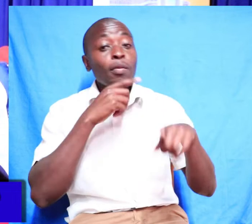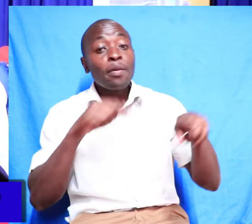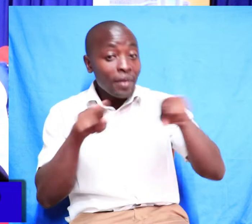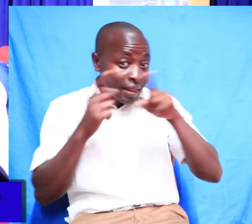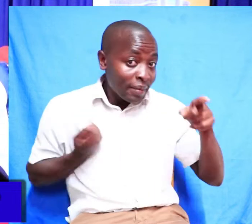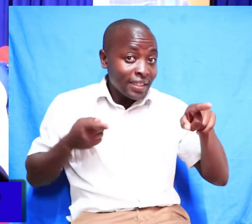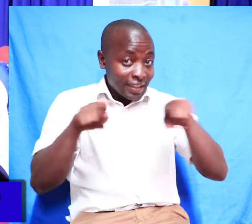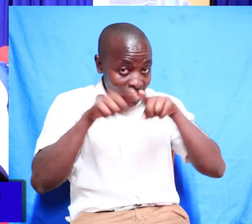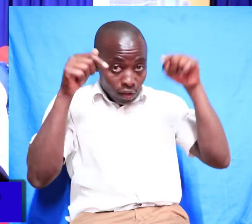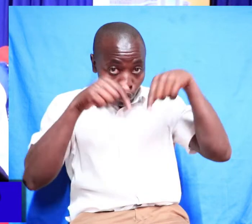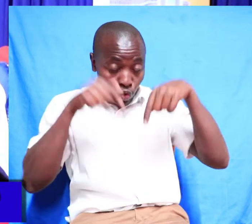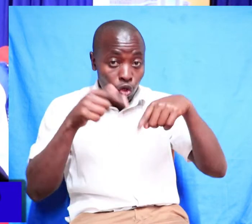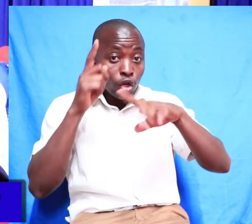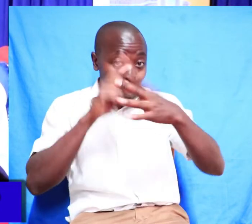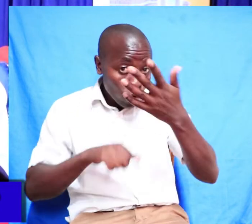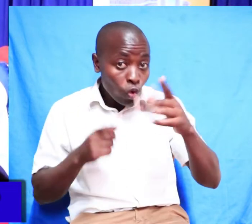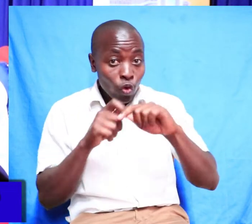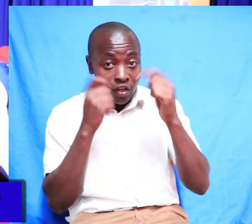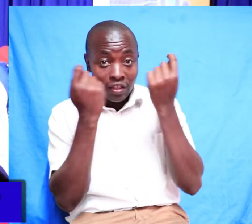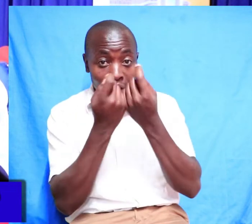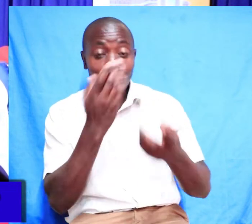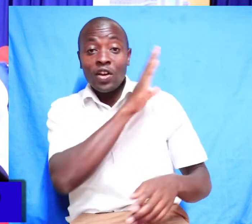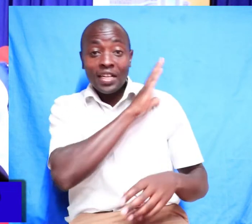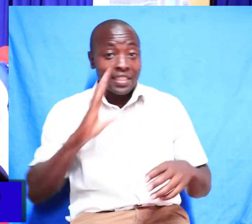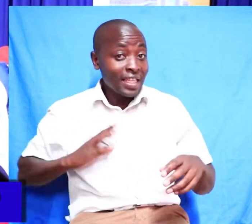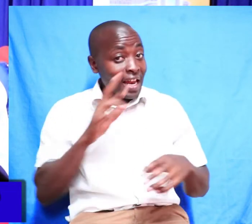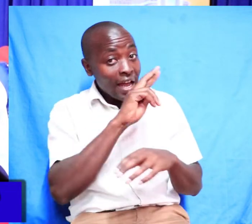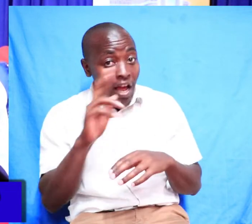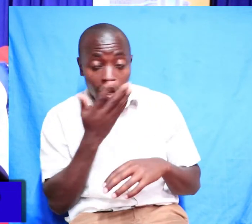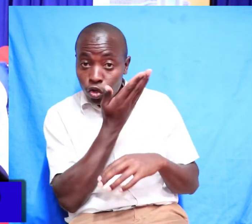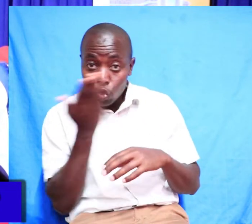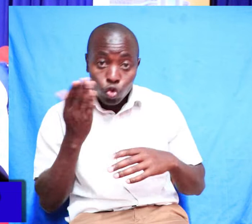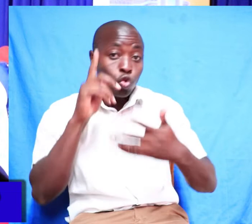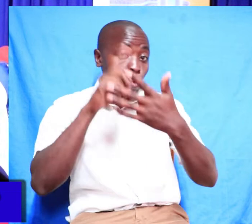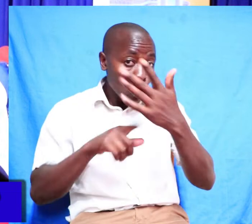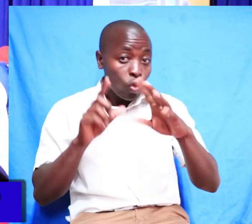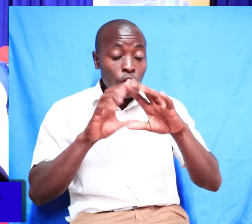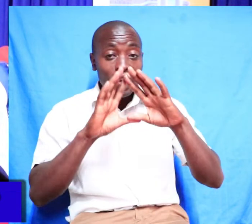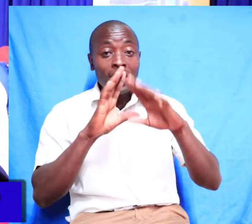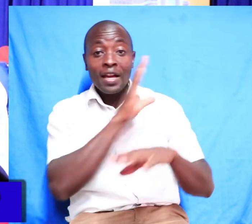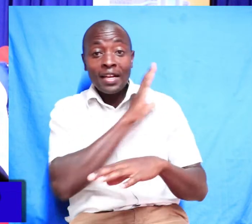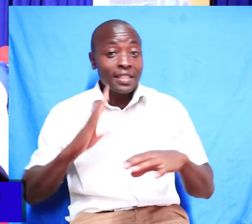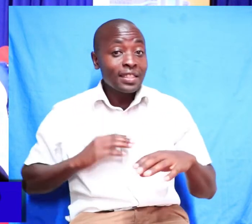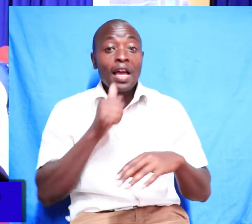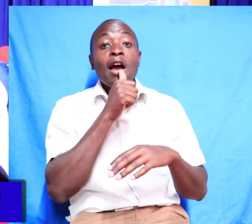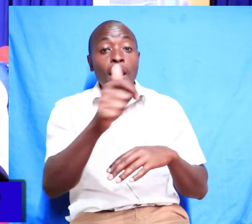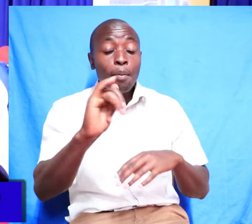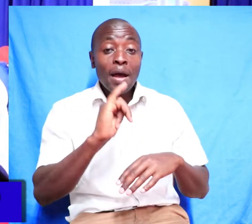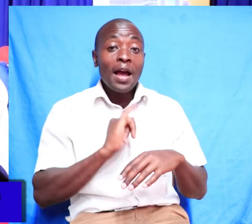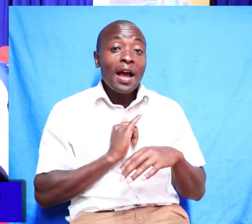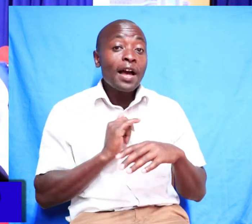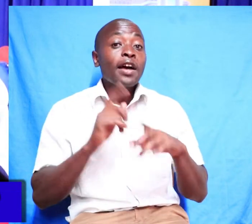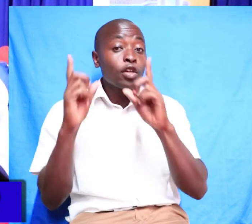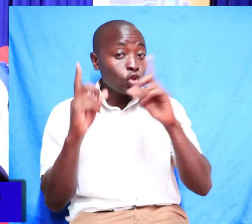today. What kind of Christian are you? What kind of Christian am I? Do we